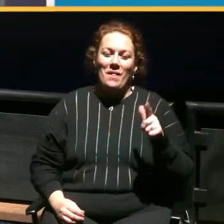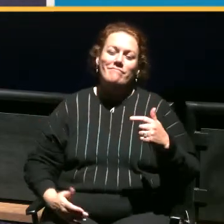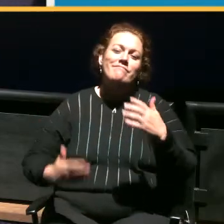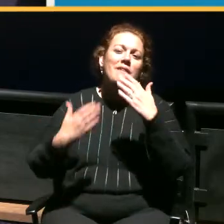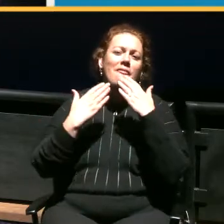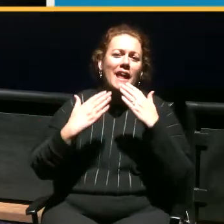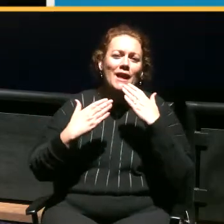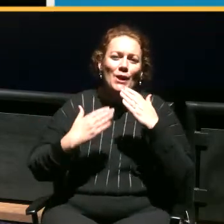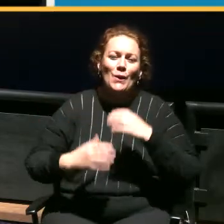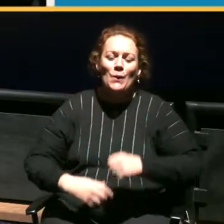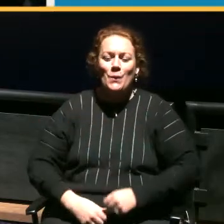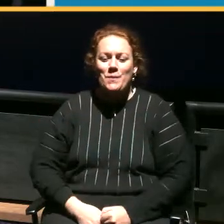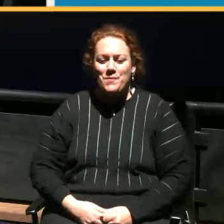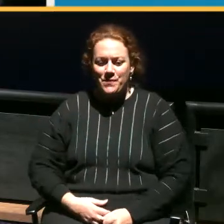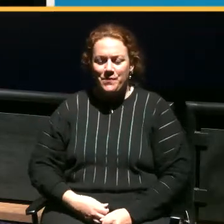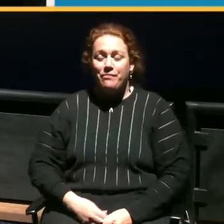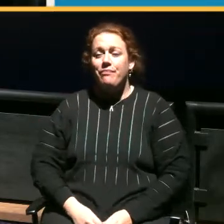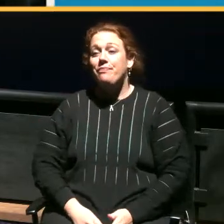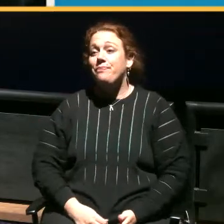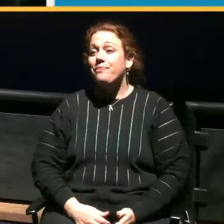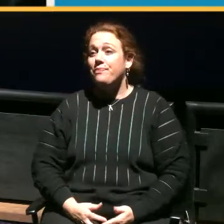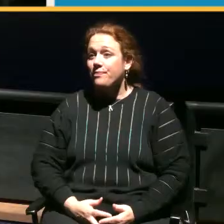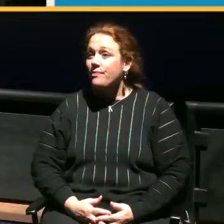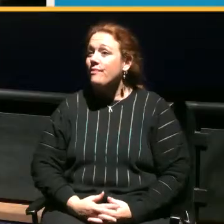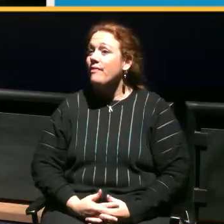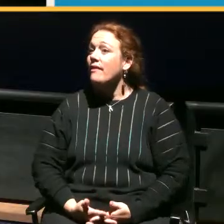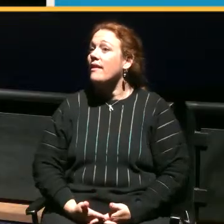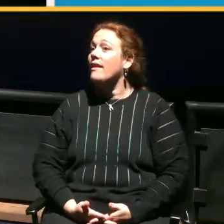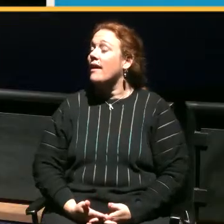Thank you. Thank you.